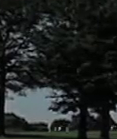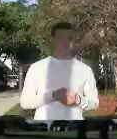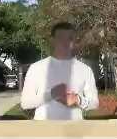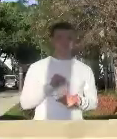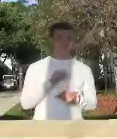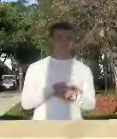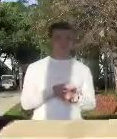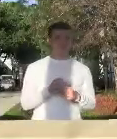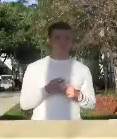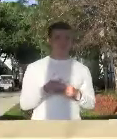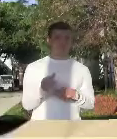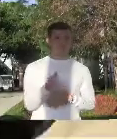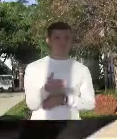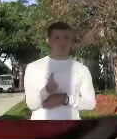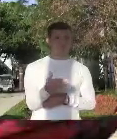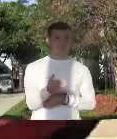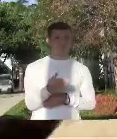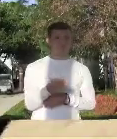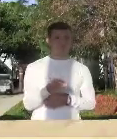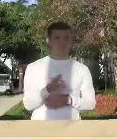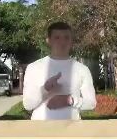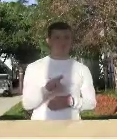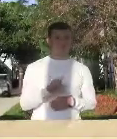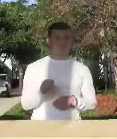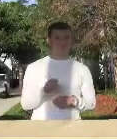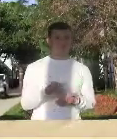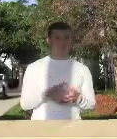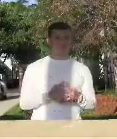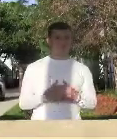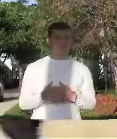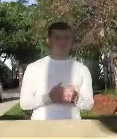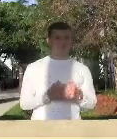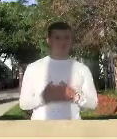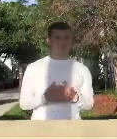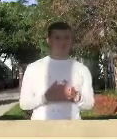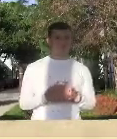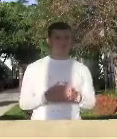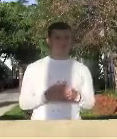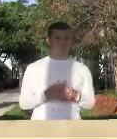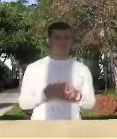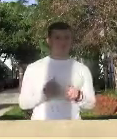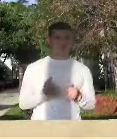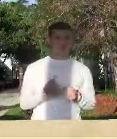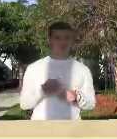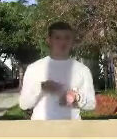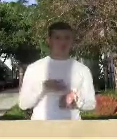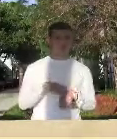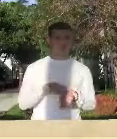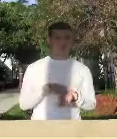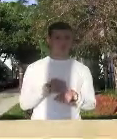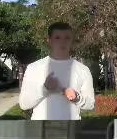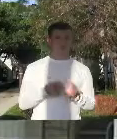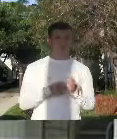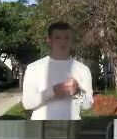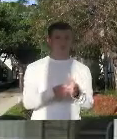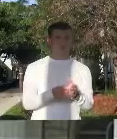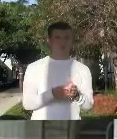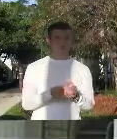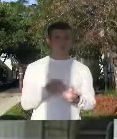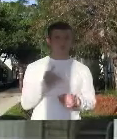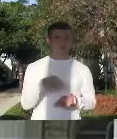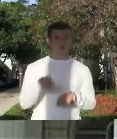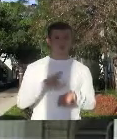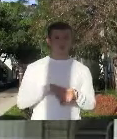I pledge allegiance to the flag of the United States of America and to the republic for which it stands,